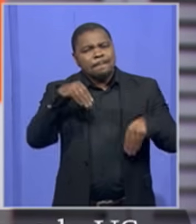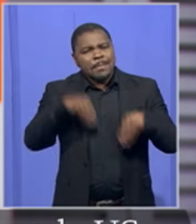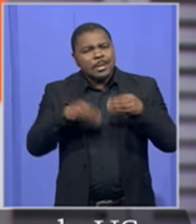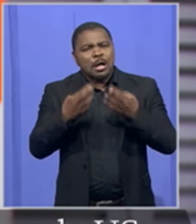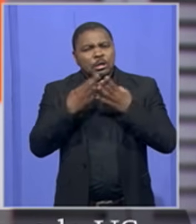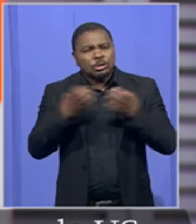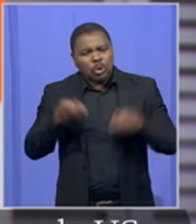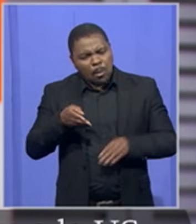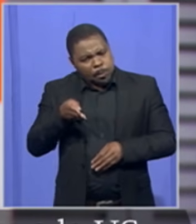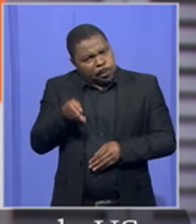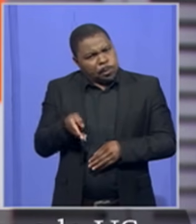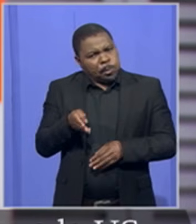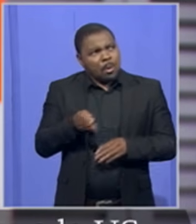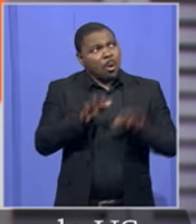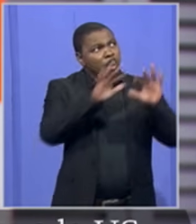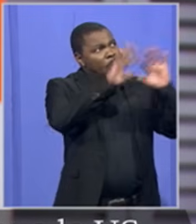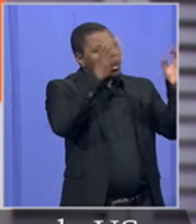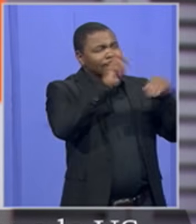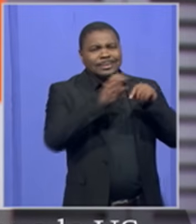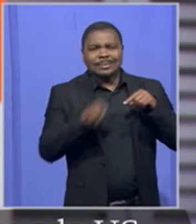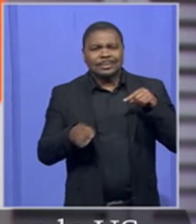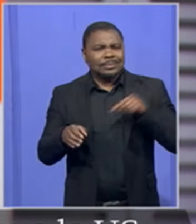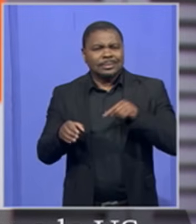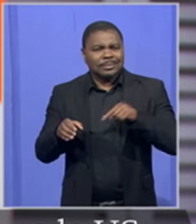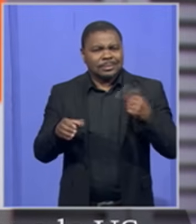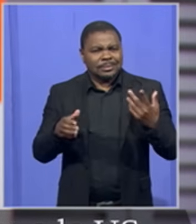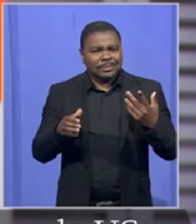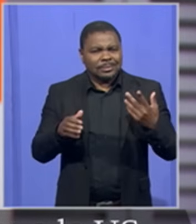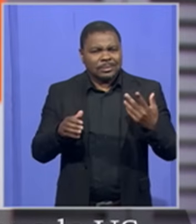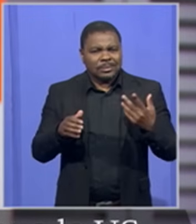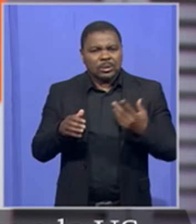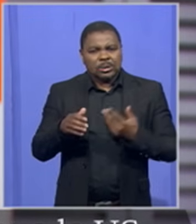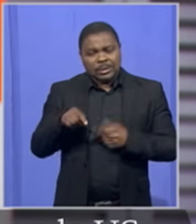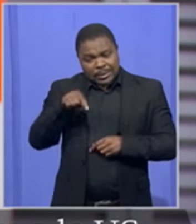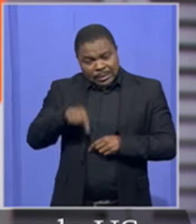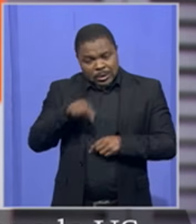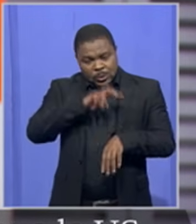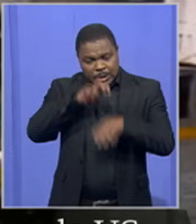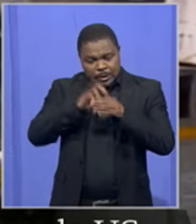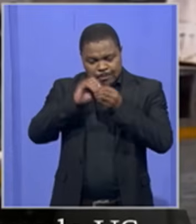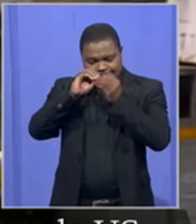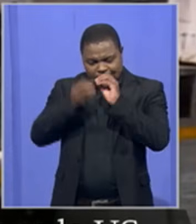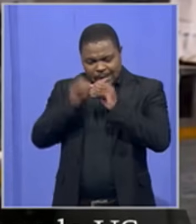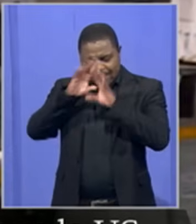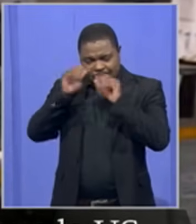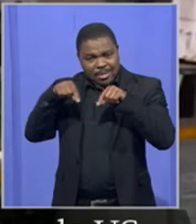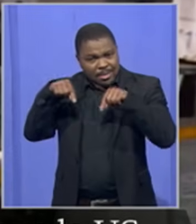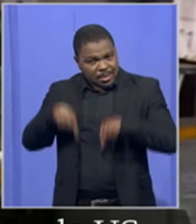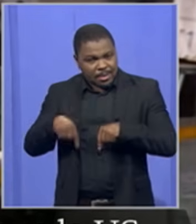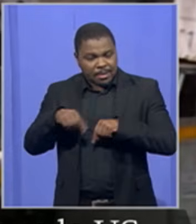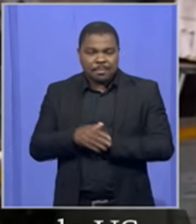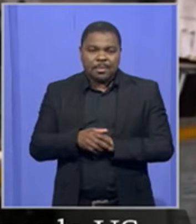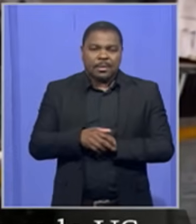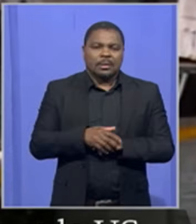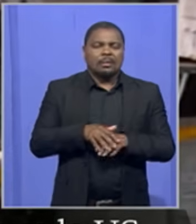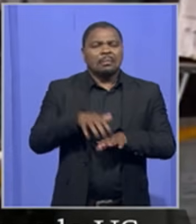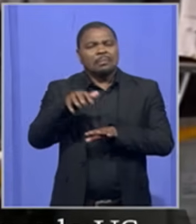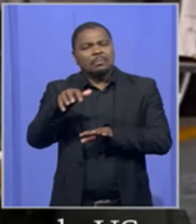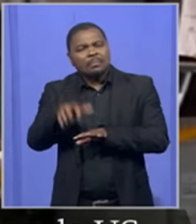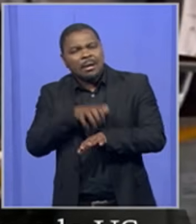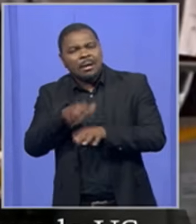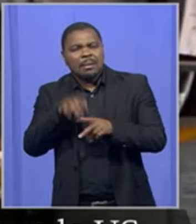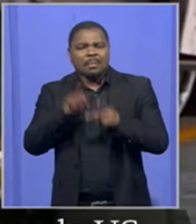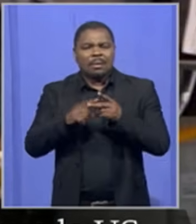a continent that must be beneficiated at source. Madirelo a temothuo dijanaga